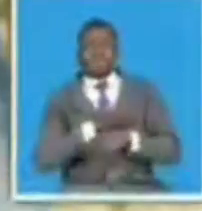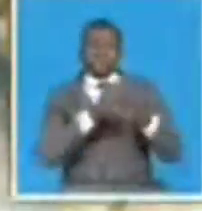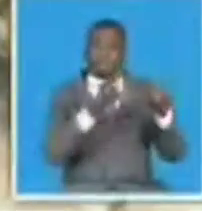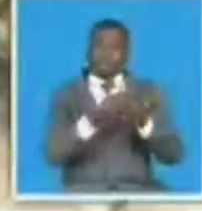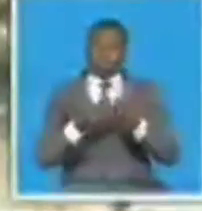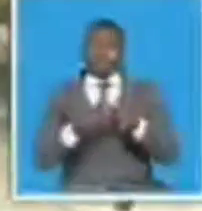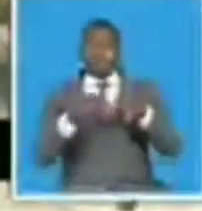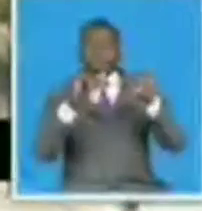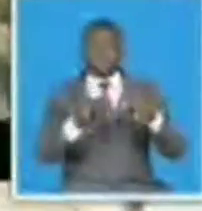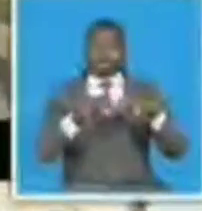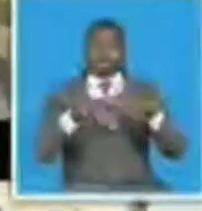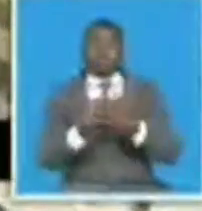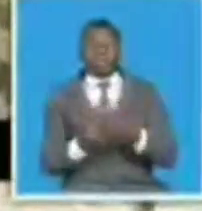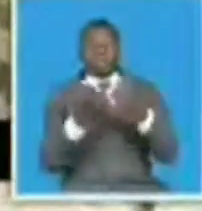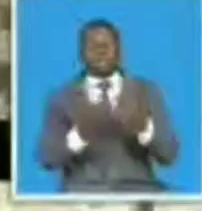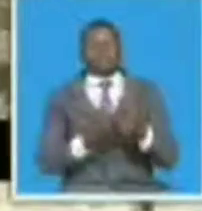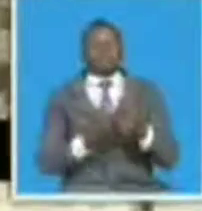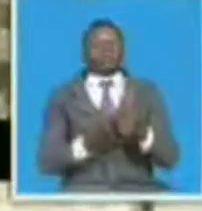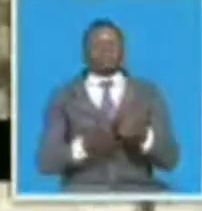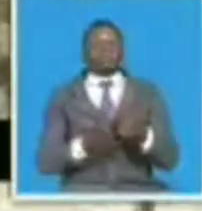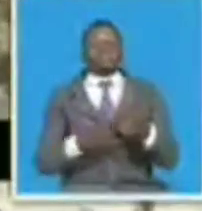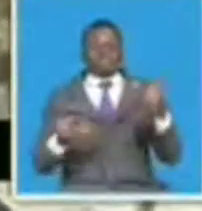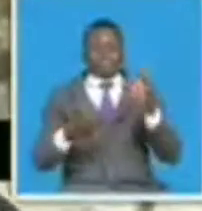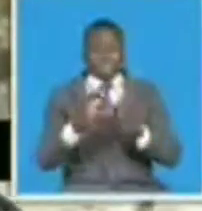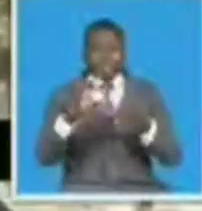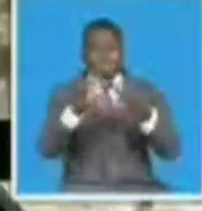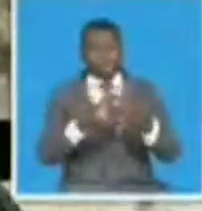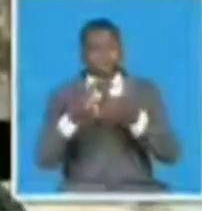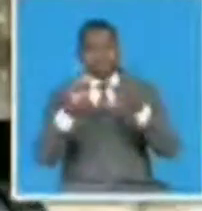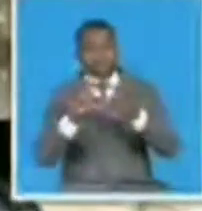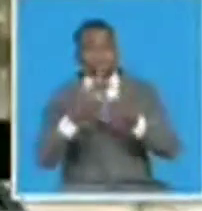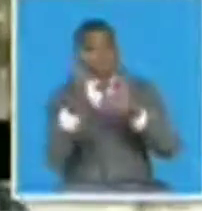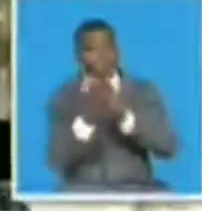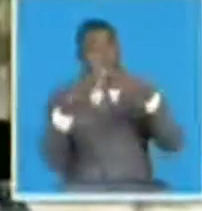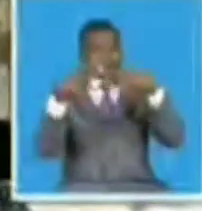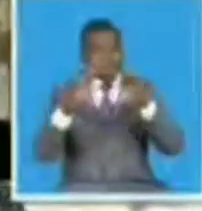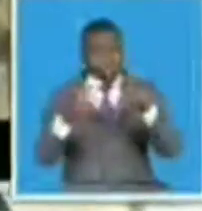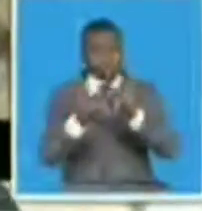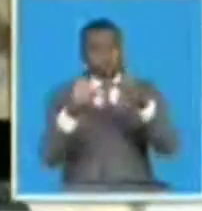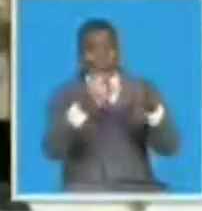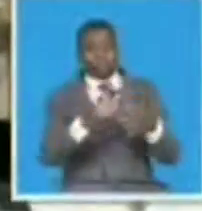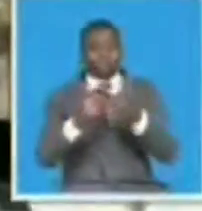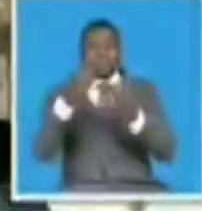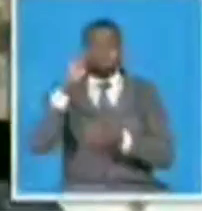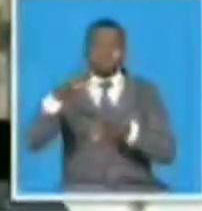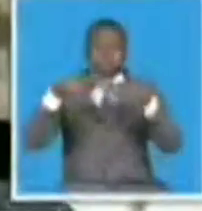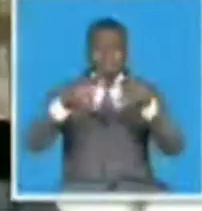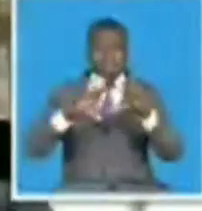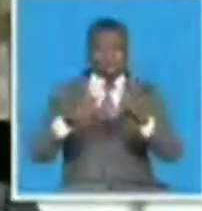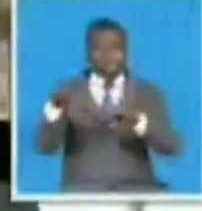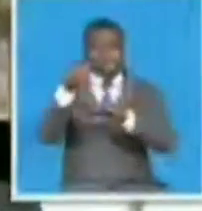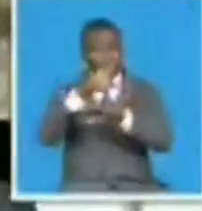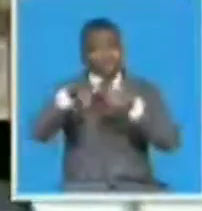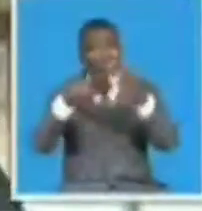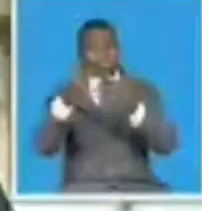I pray that the spirit of unity and the spirit of revival will continue. Let unity prevail, and above all, let's get